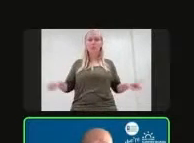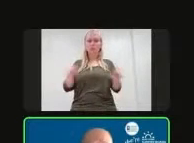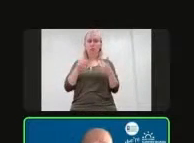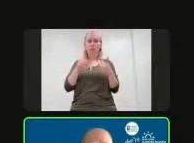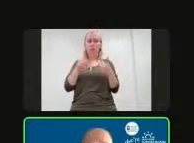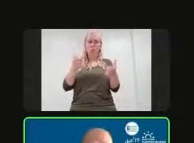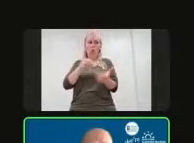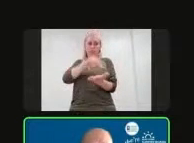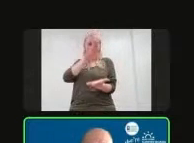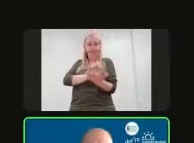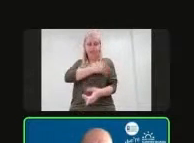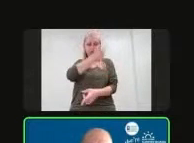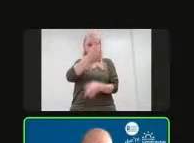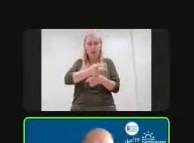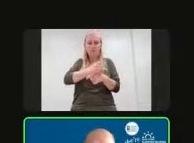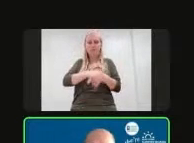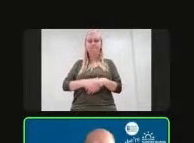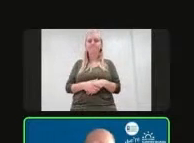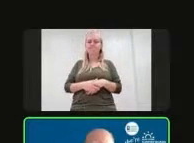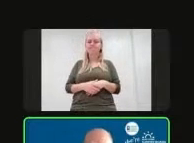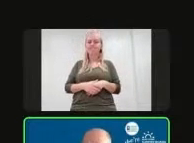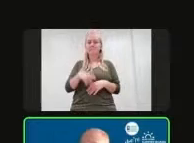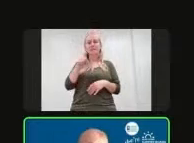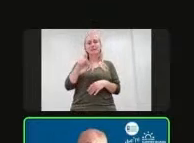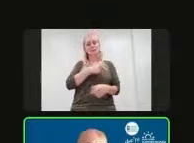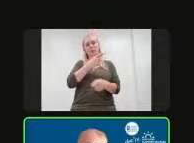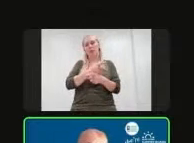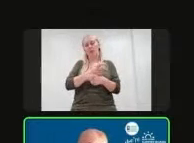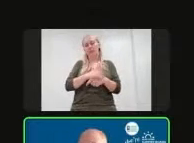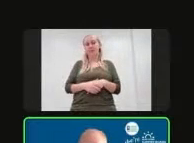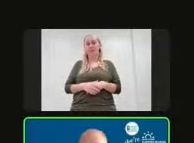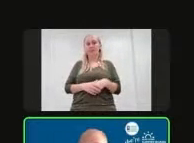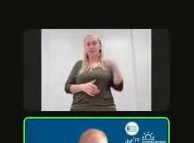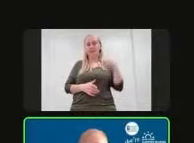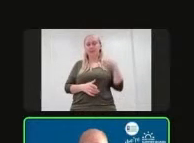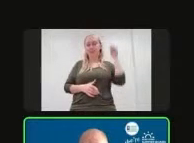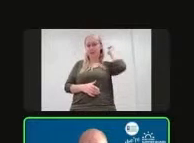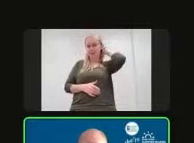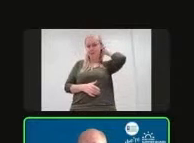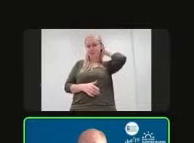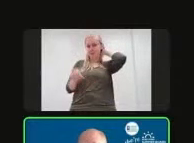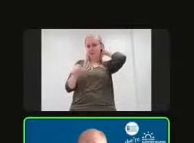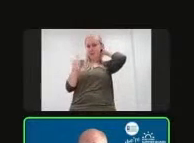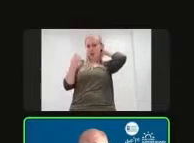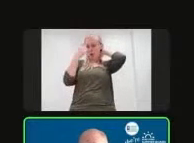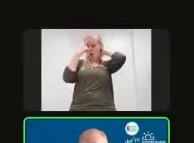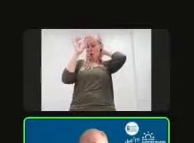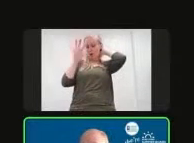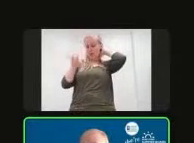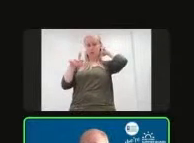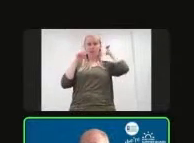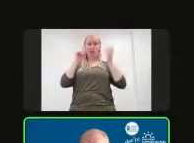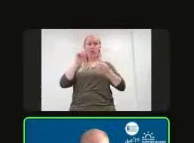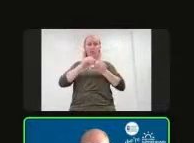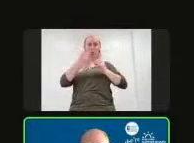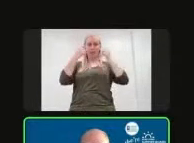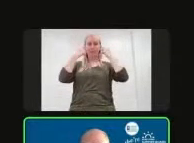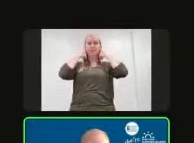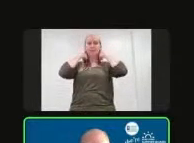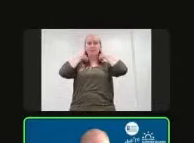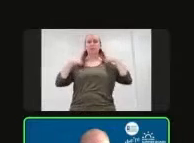right, because it needs to be right. Any other thoughts on this first statement?